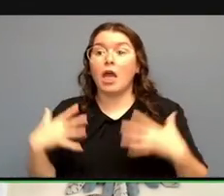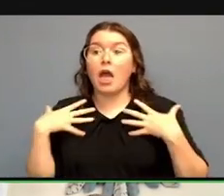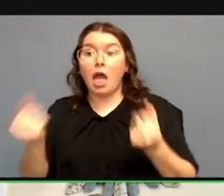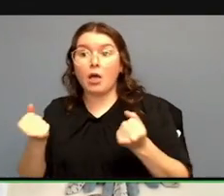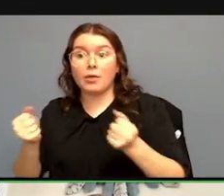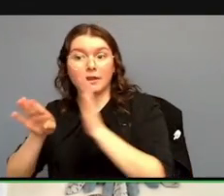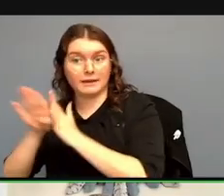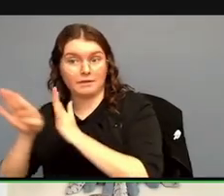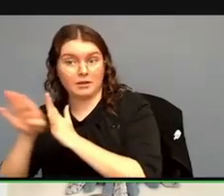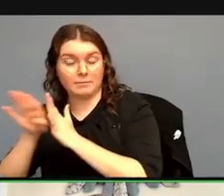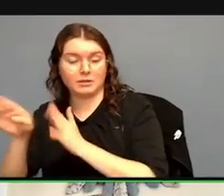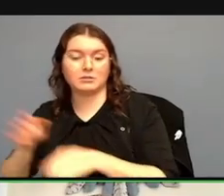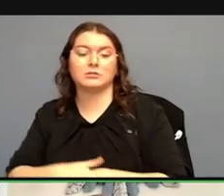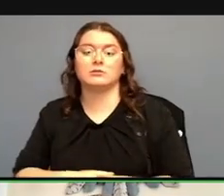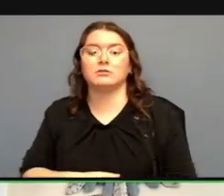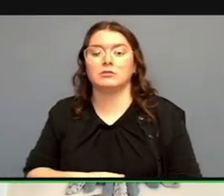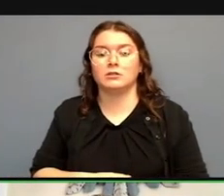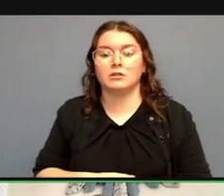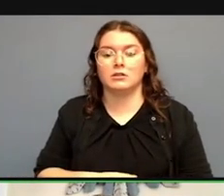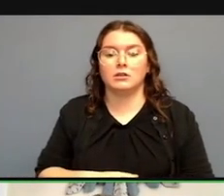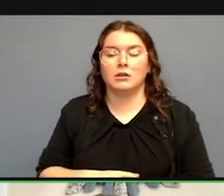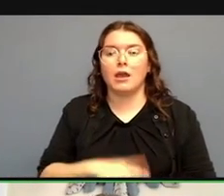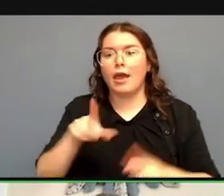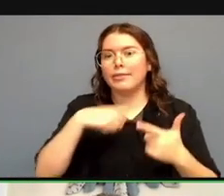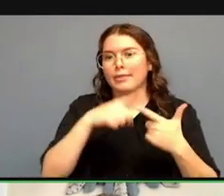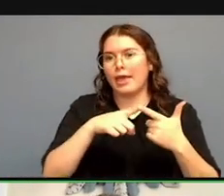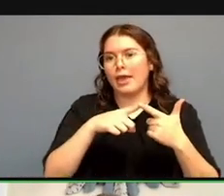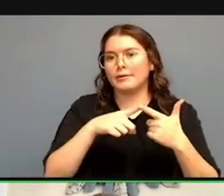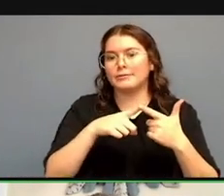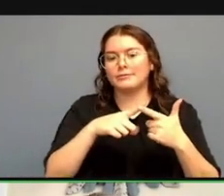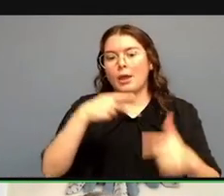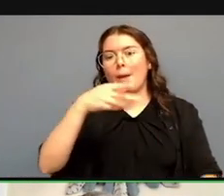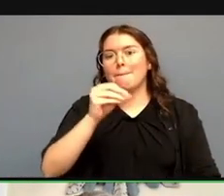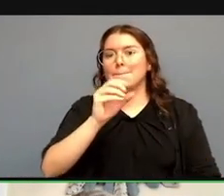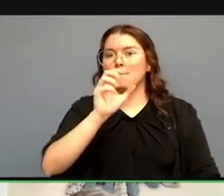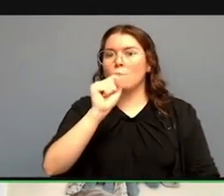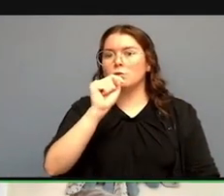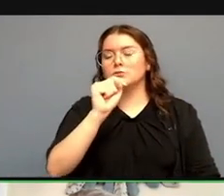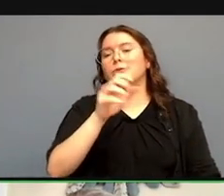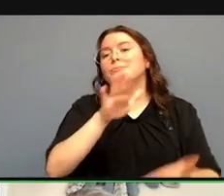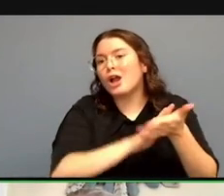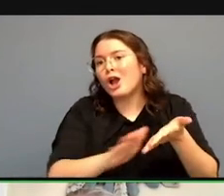health and developmental, and then post-secondary